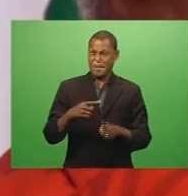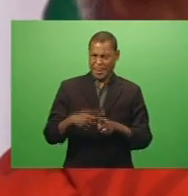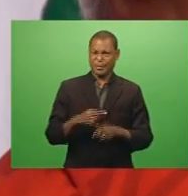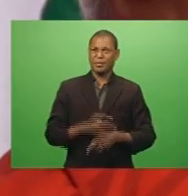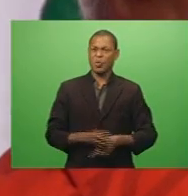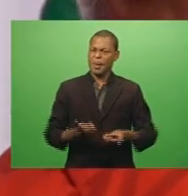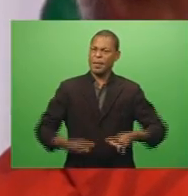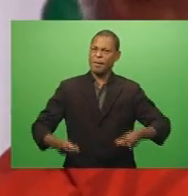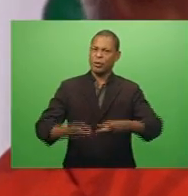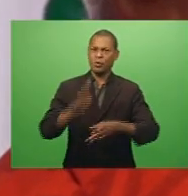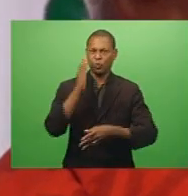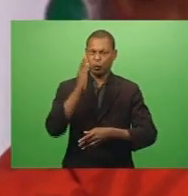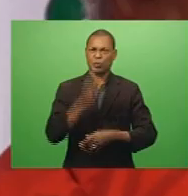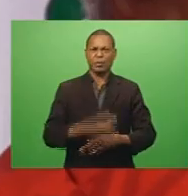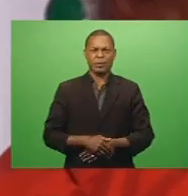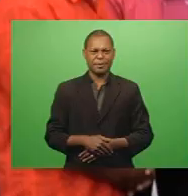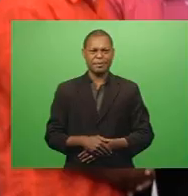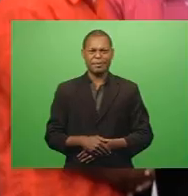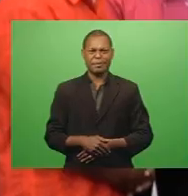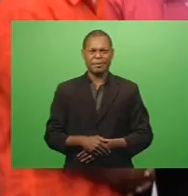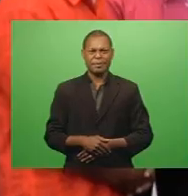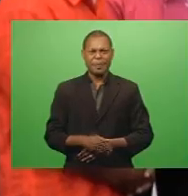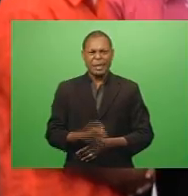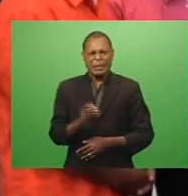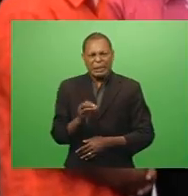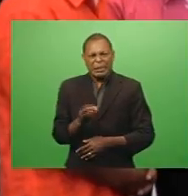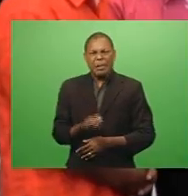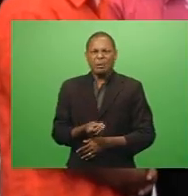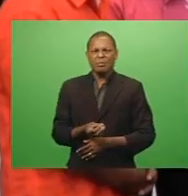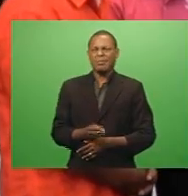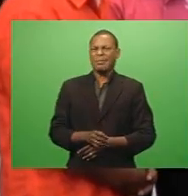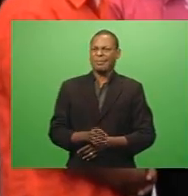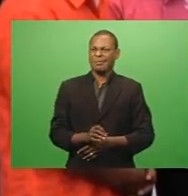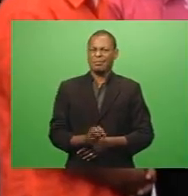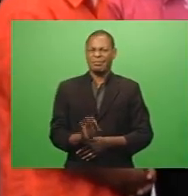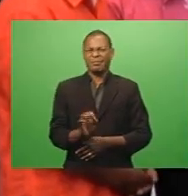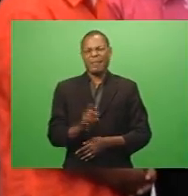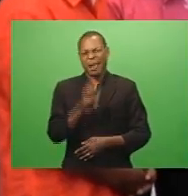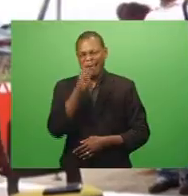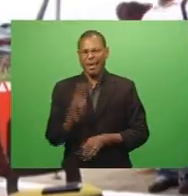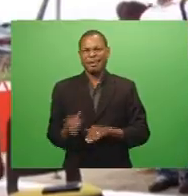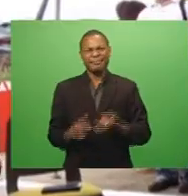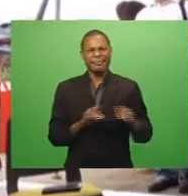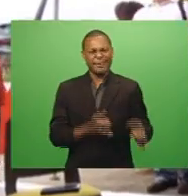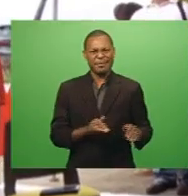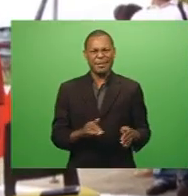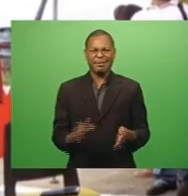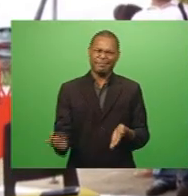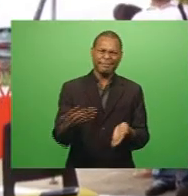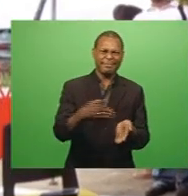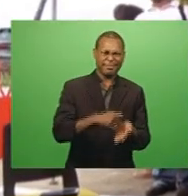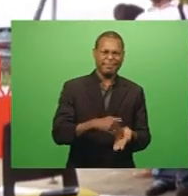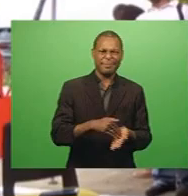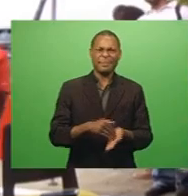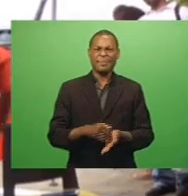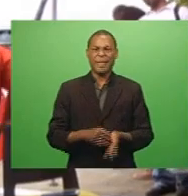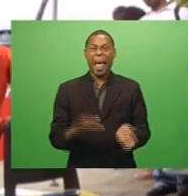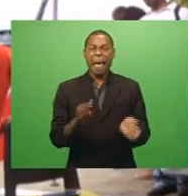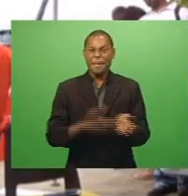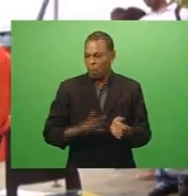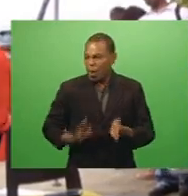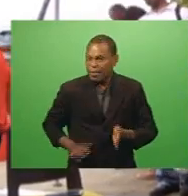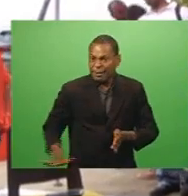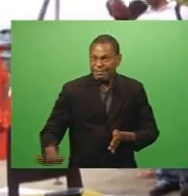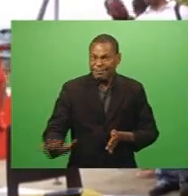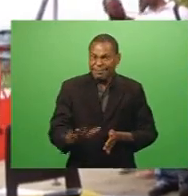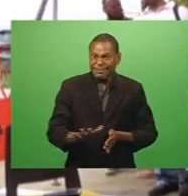Wanga says it is unfortunate that some northern schools may not be able to make it. Unfortunately, Madhuwata 1 is not coming.